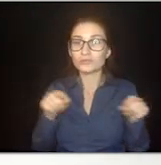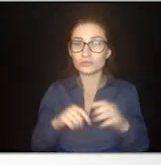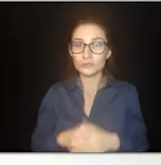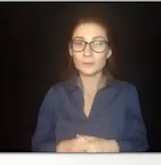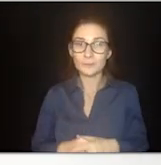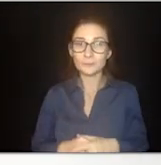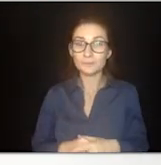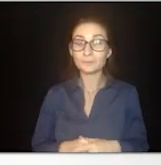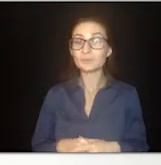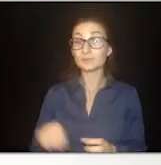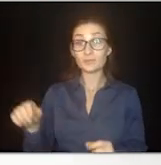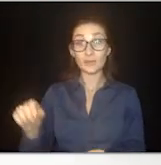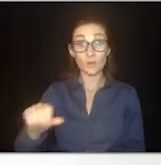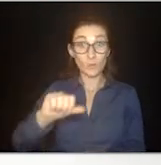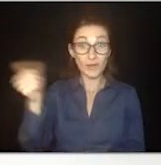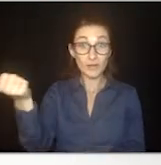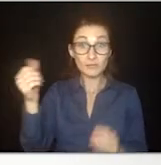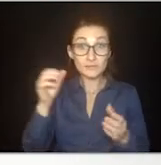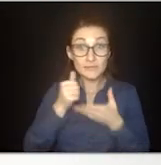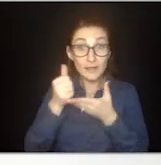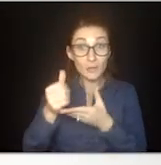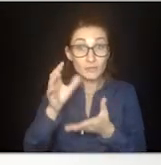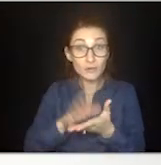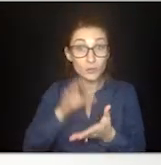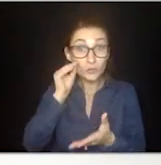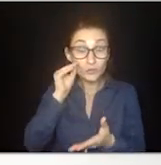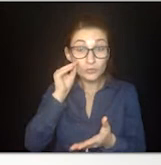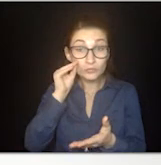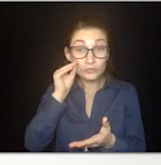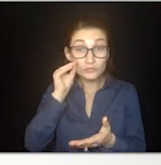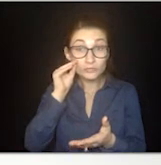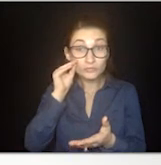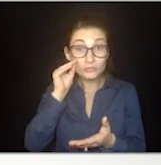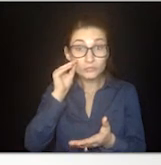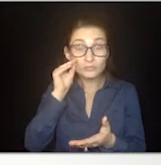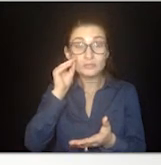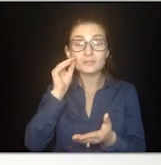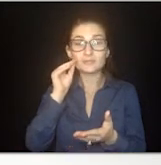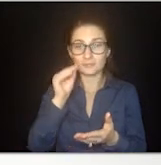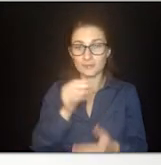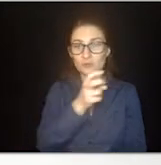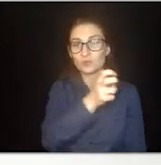the finish. Now, what else does that help them learn to do?